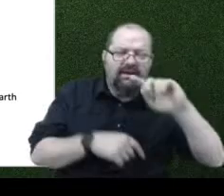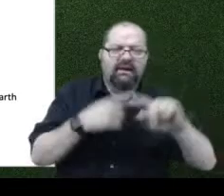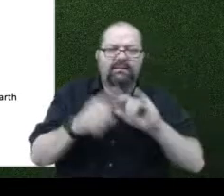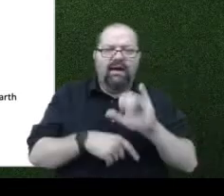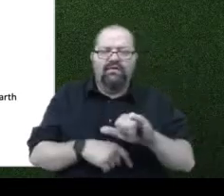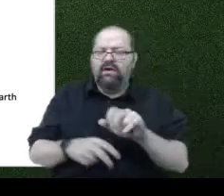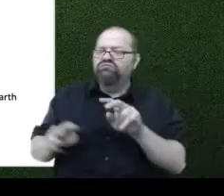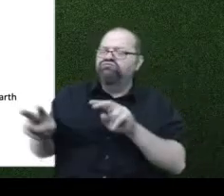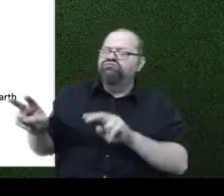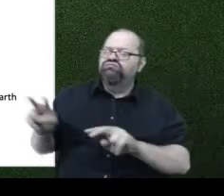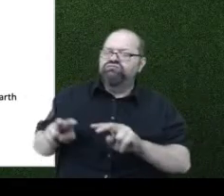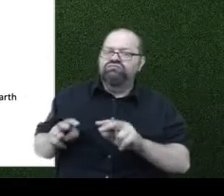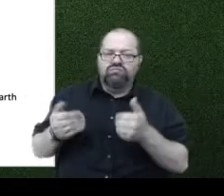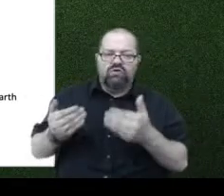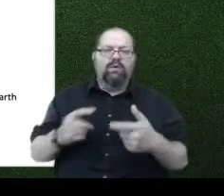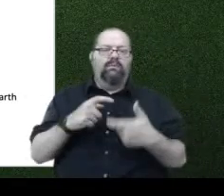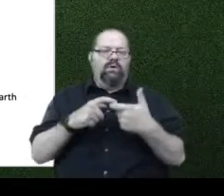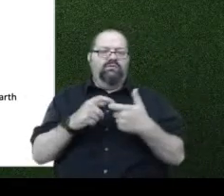support your claim.